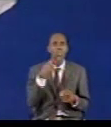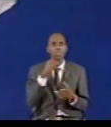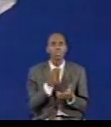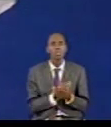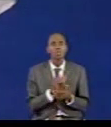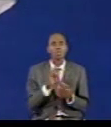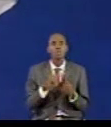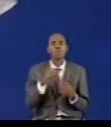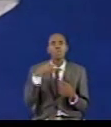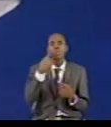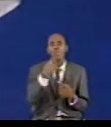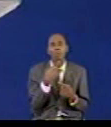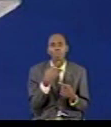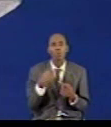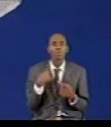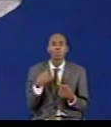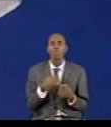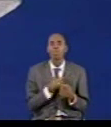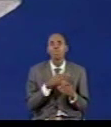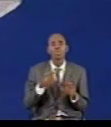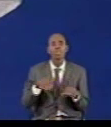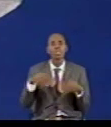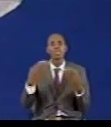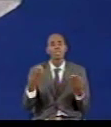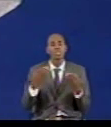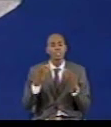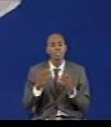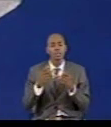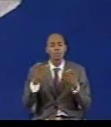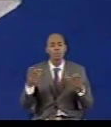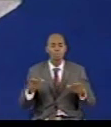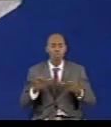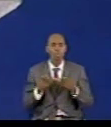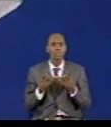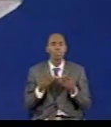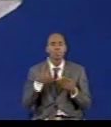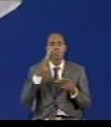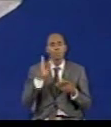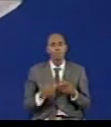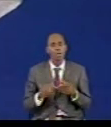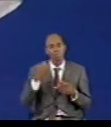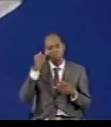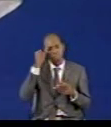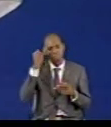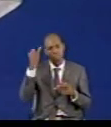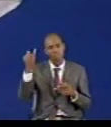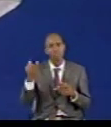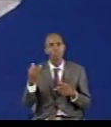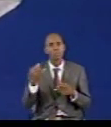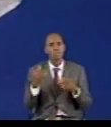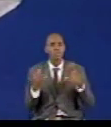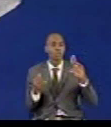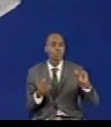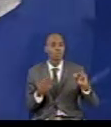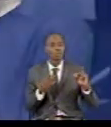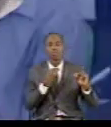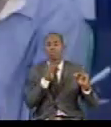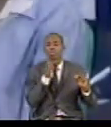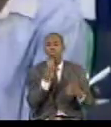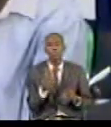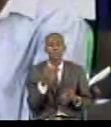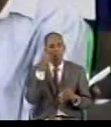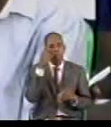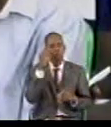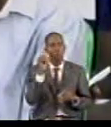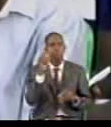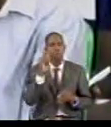whom we gave place by subjection, no, not for an hour. That's the kind